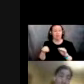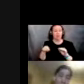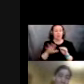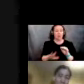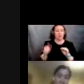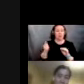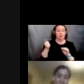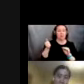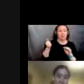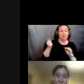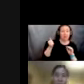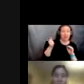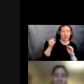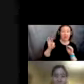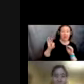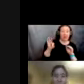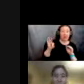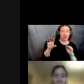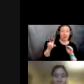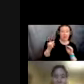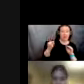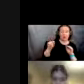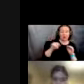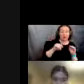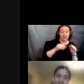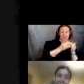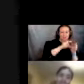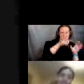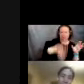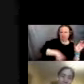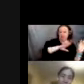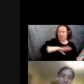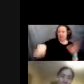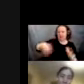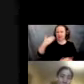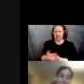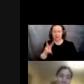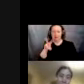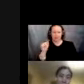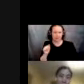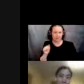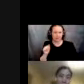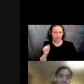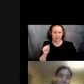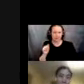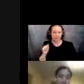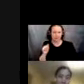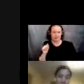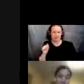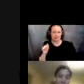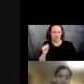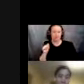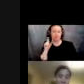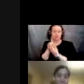1820 or thereabouts, jumped ship and landed in Virginia and met a woman named,